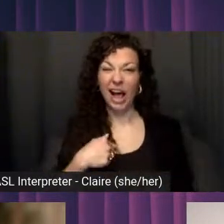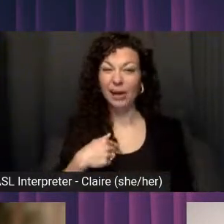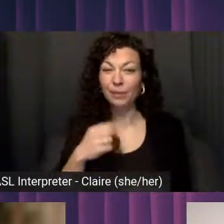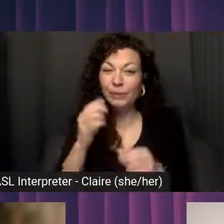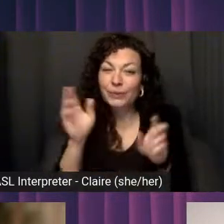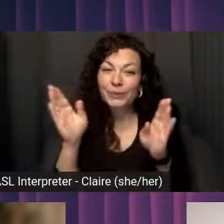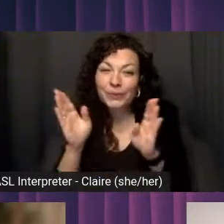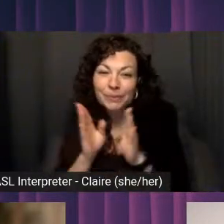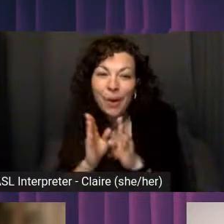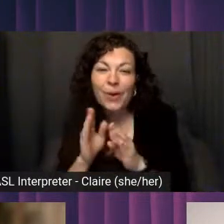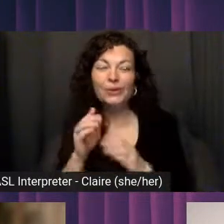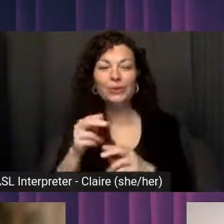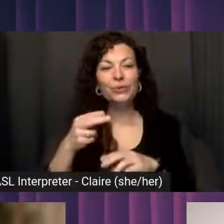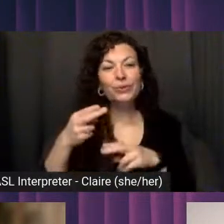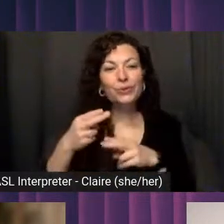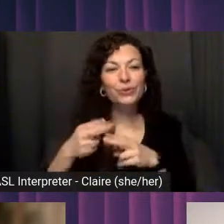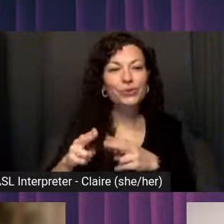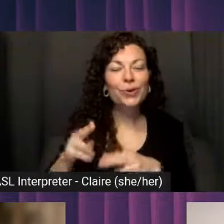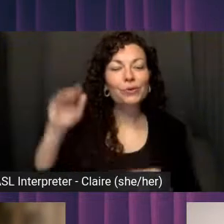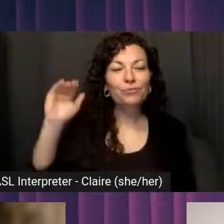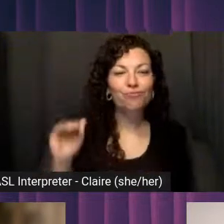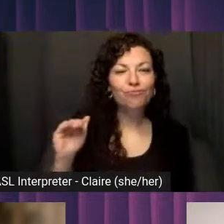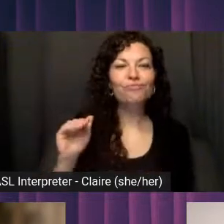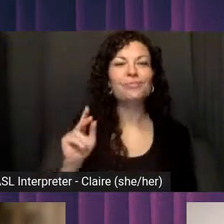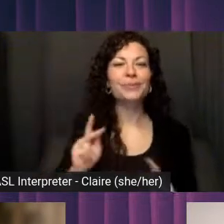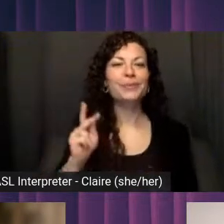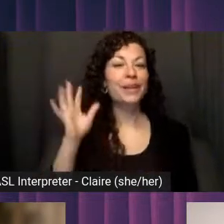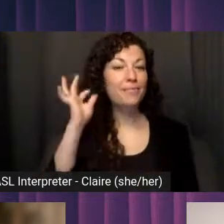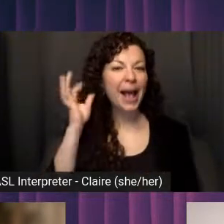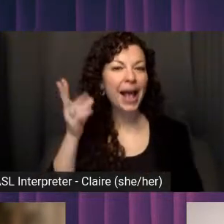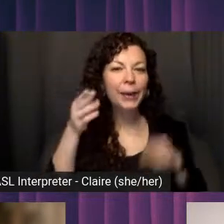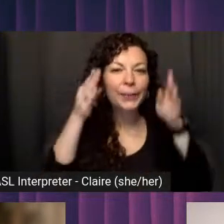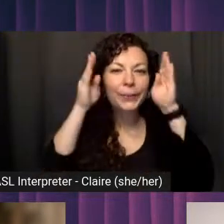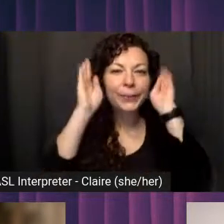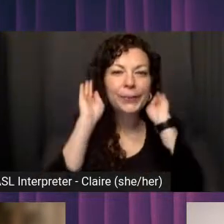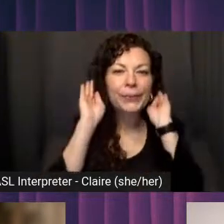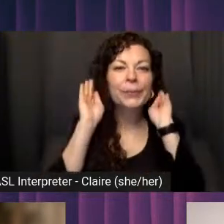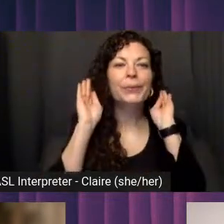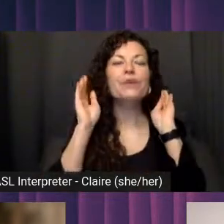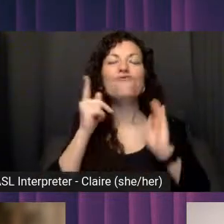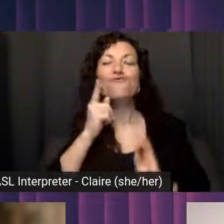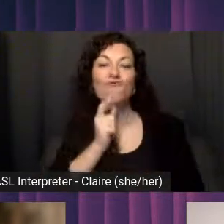with short red hair and a blue button-down shirt.